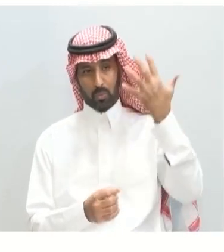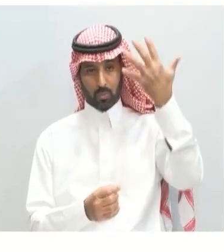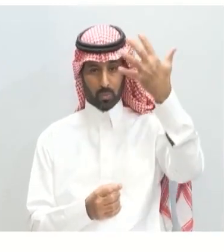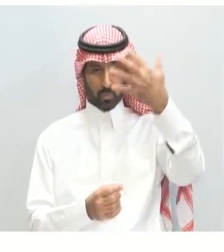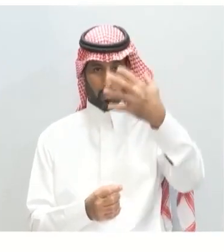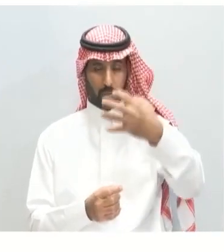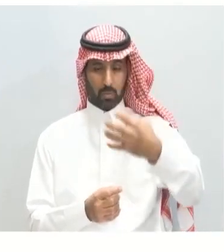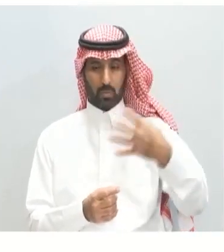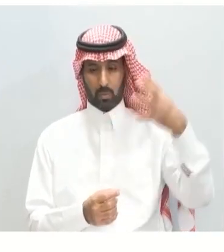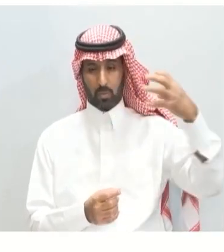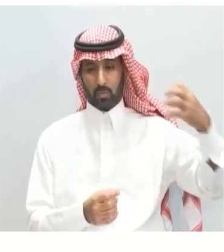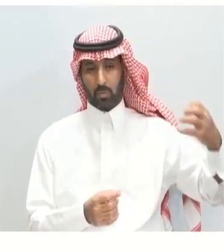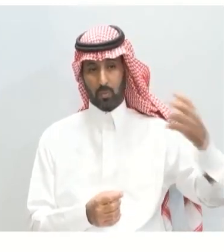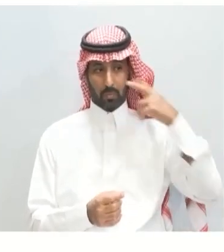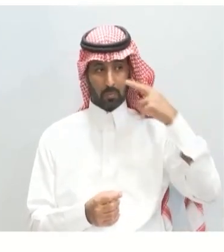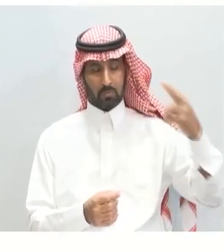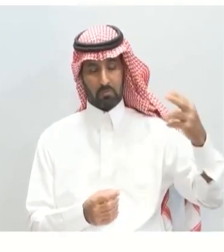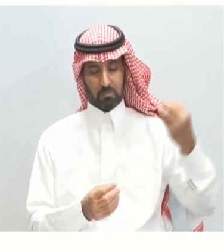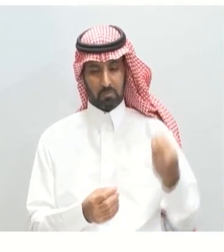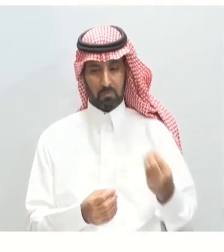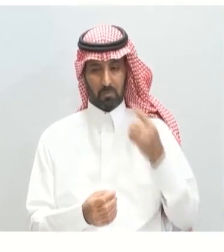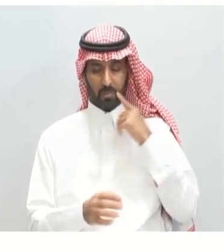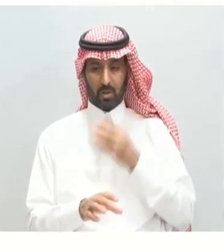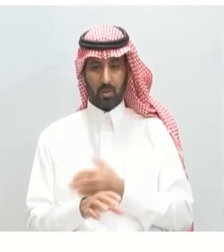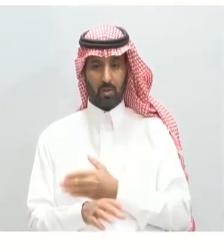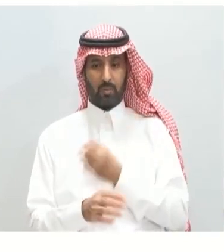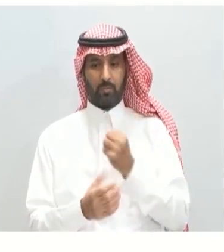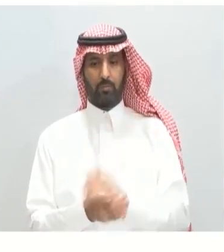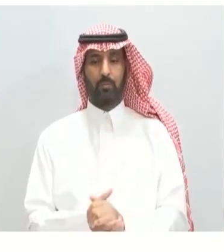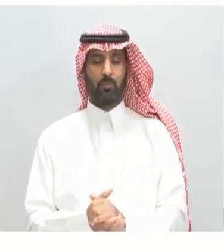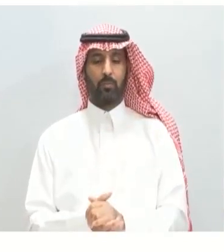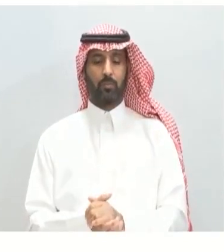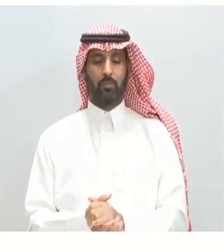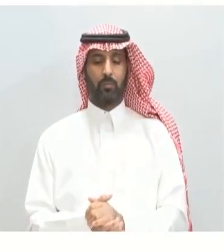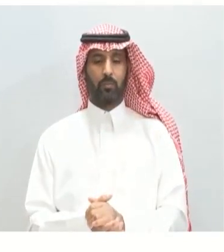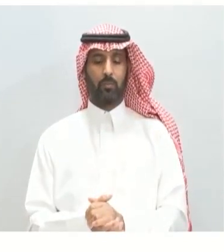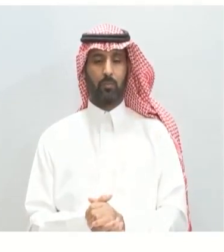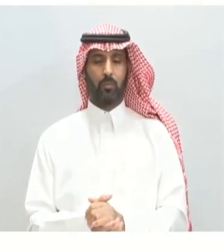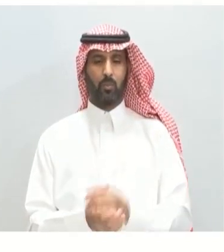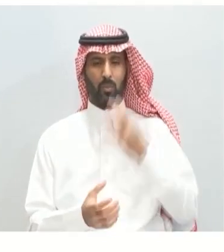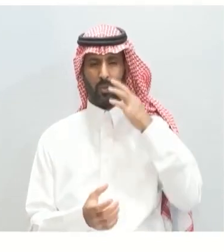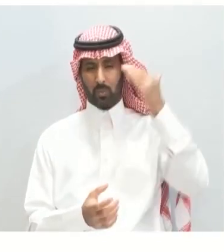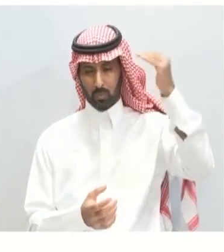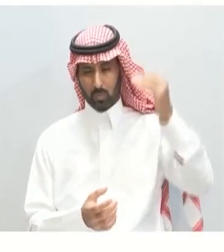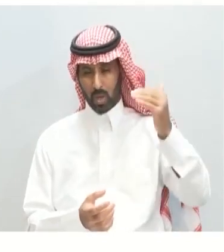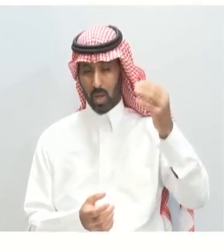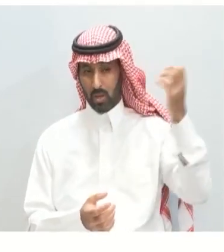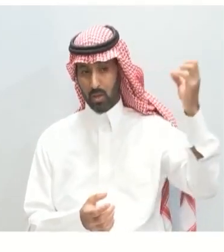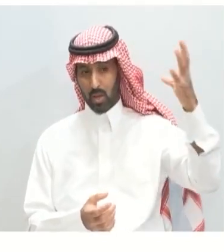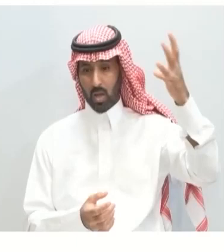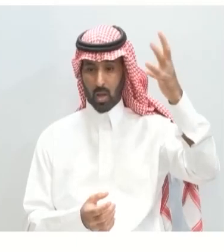Or the second sentence, the later it gets, the lower the sun gets. Why does the sun get lower?